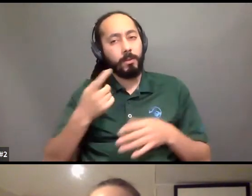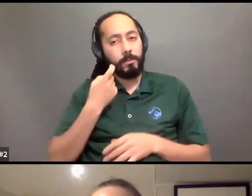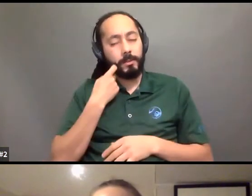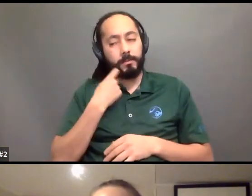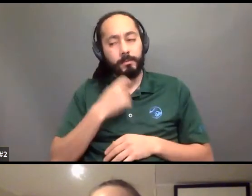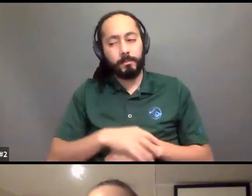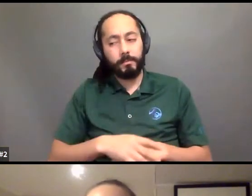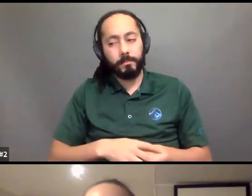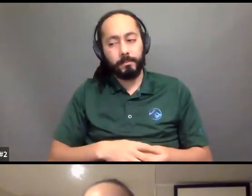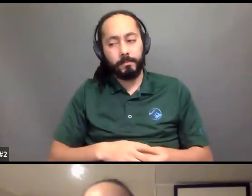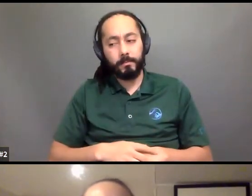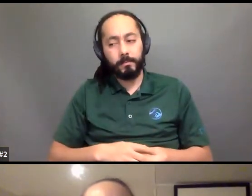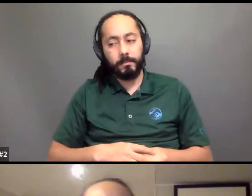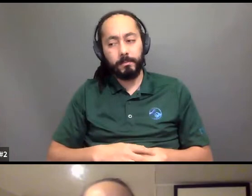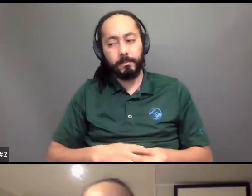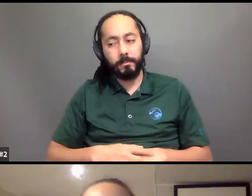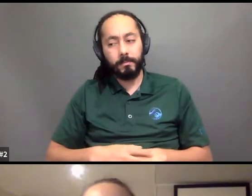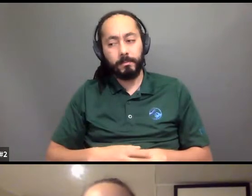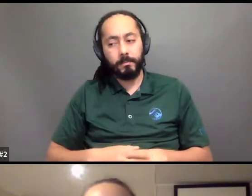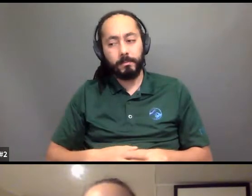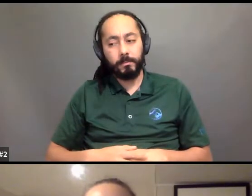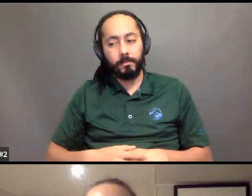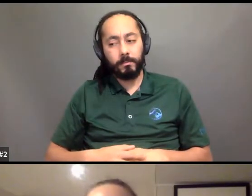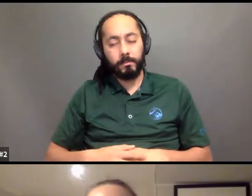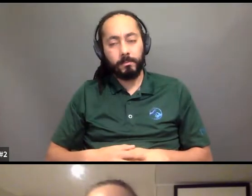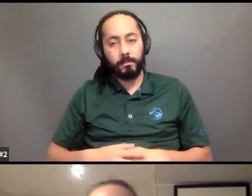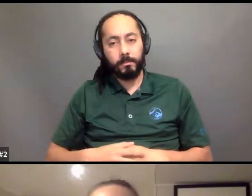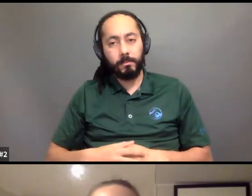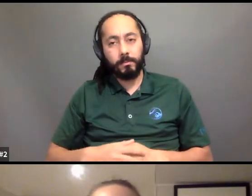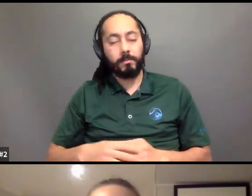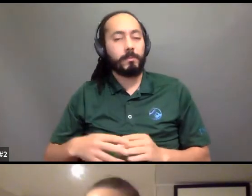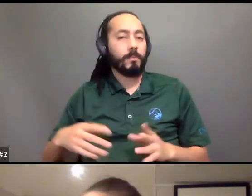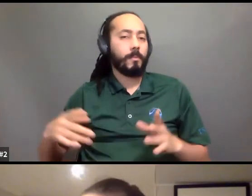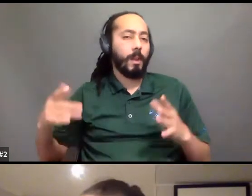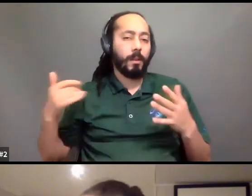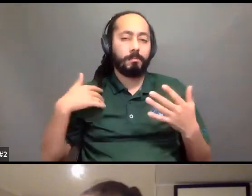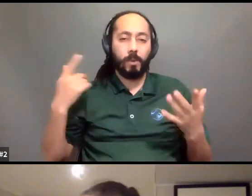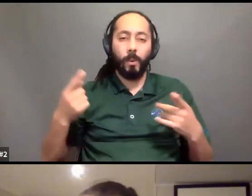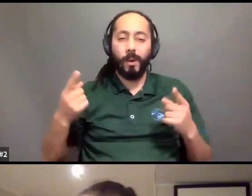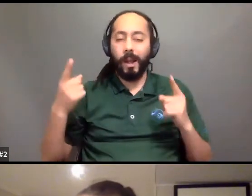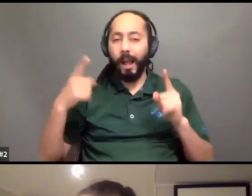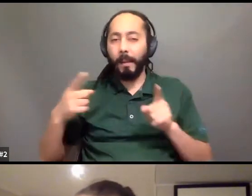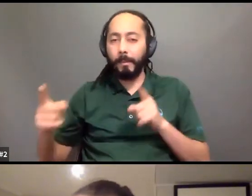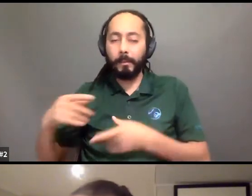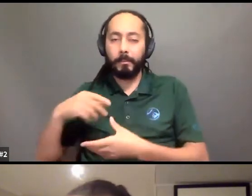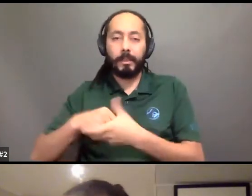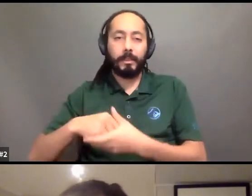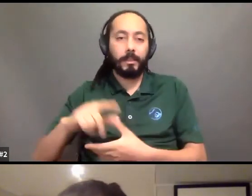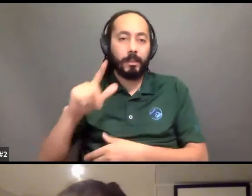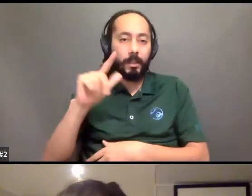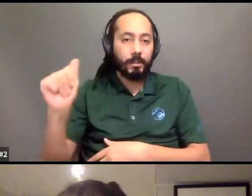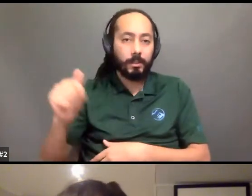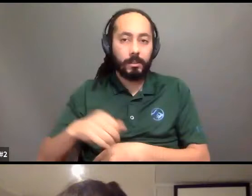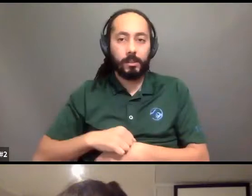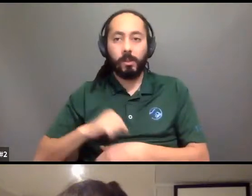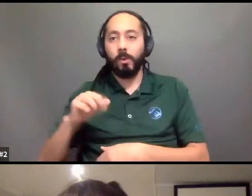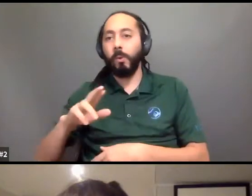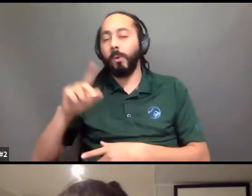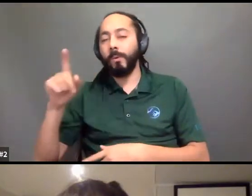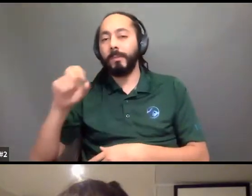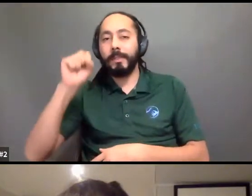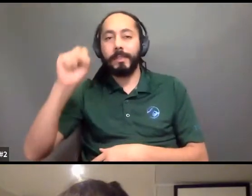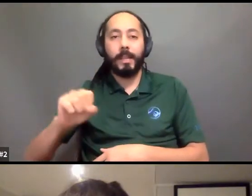you know, wherever I turn, in Los Angeles and in Southeast Asia